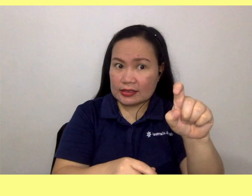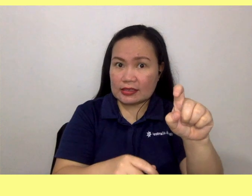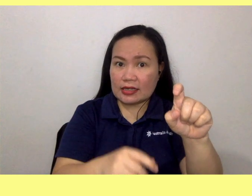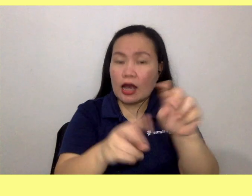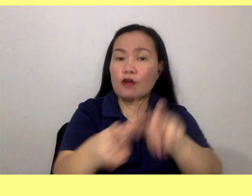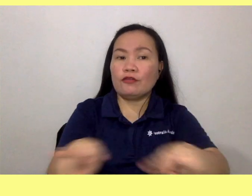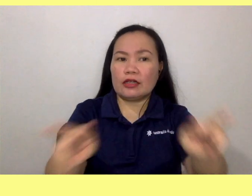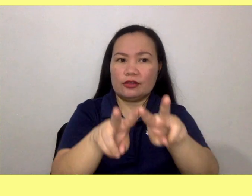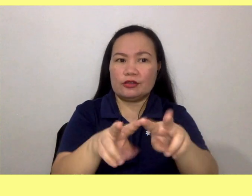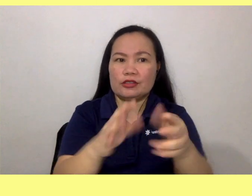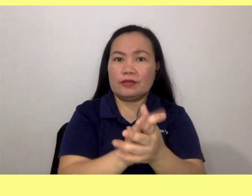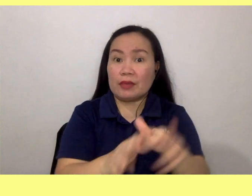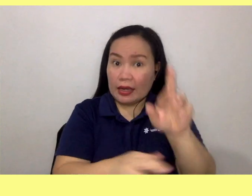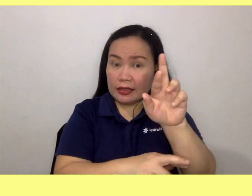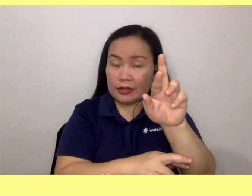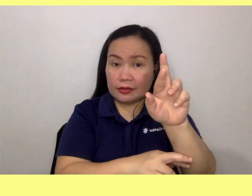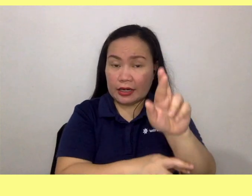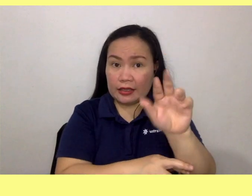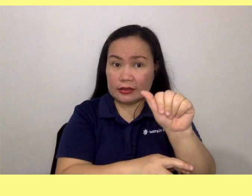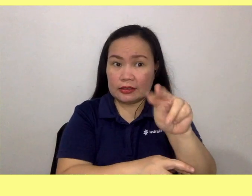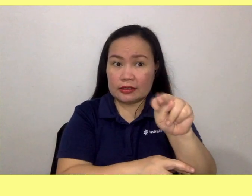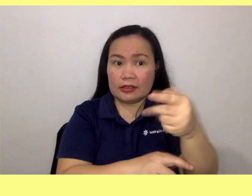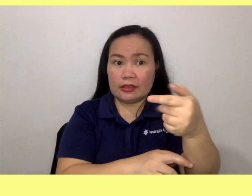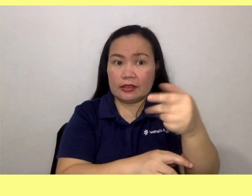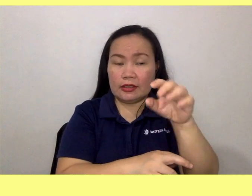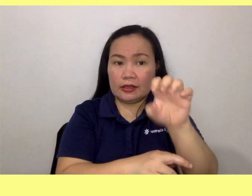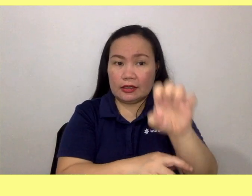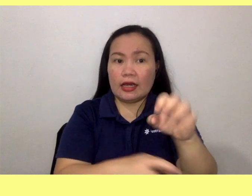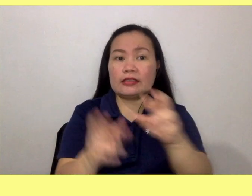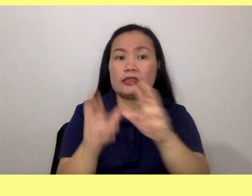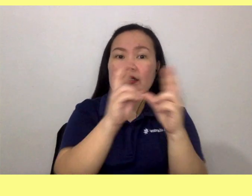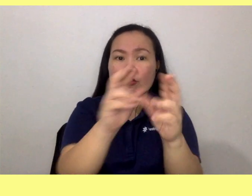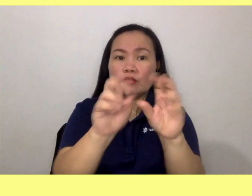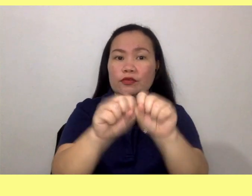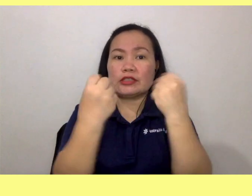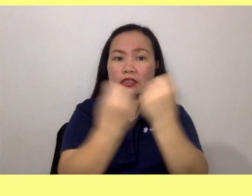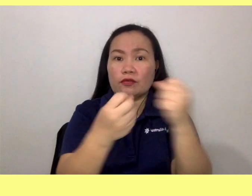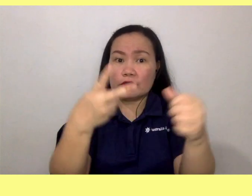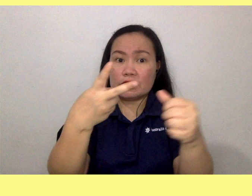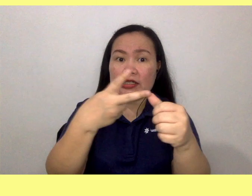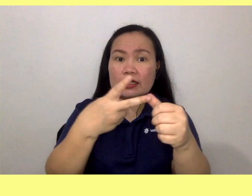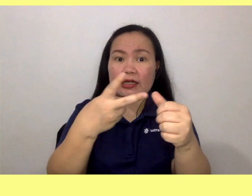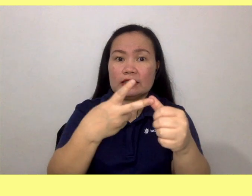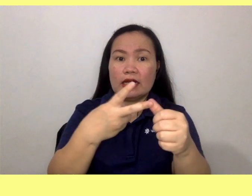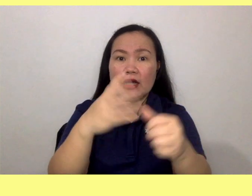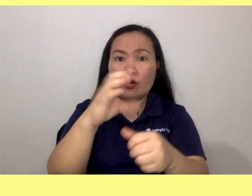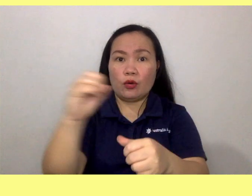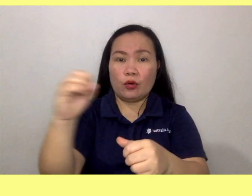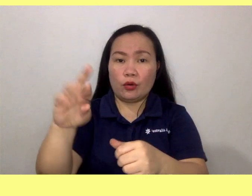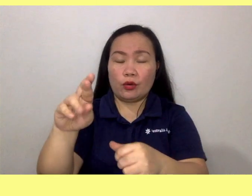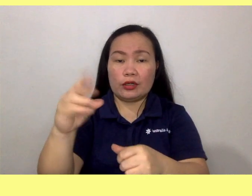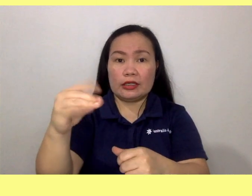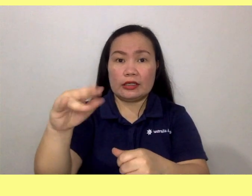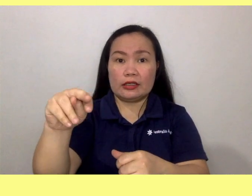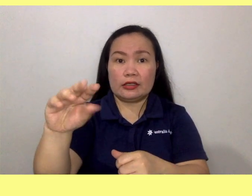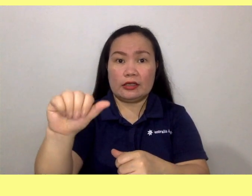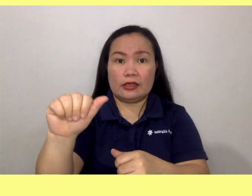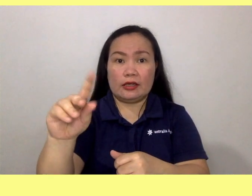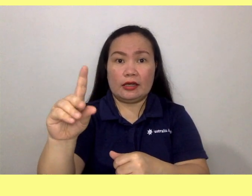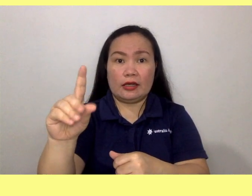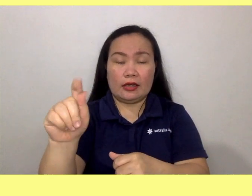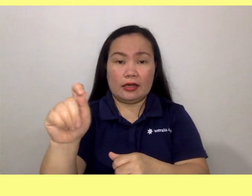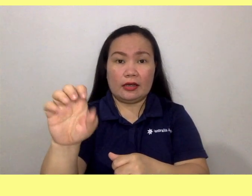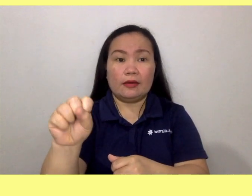of the relation is the set of all second coordinates of the ordered pairs, which is called the y